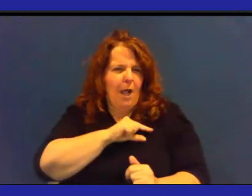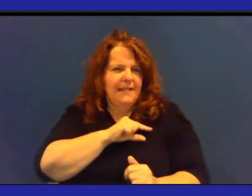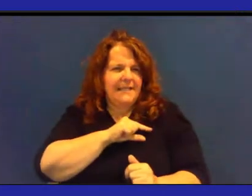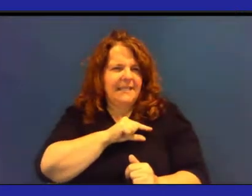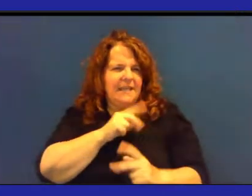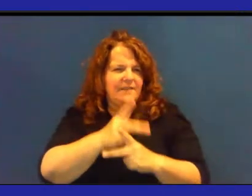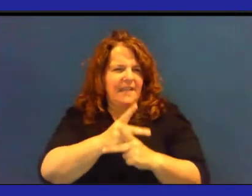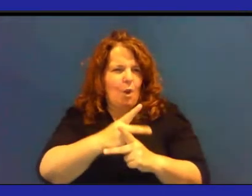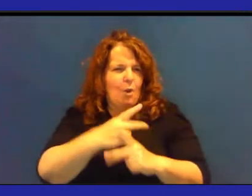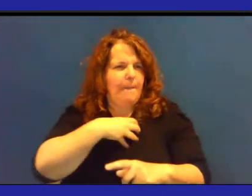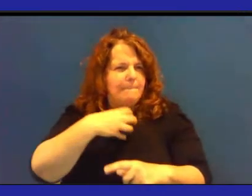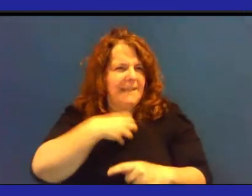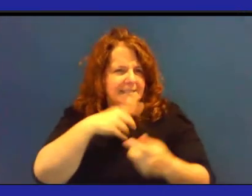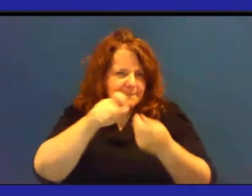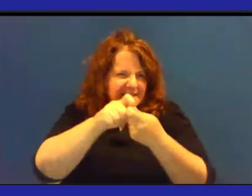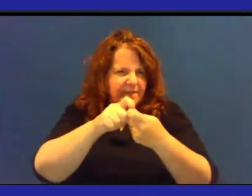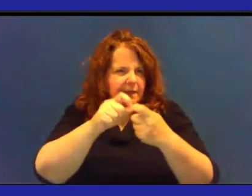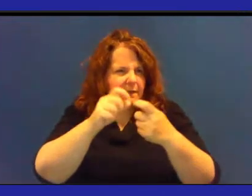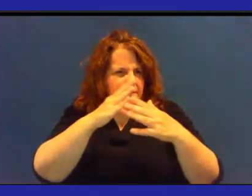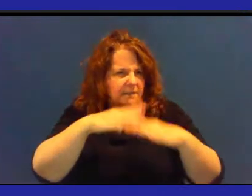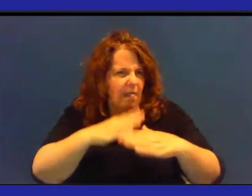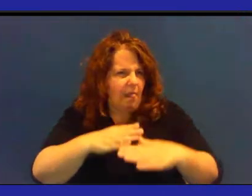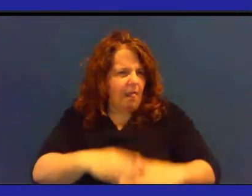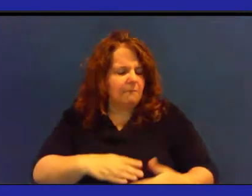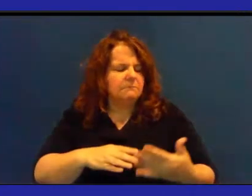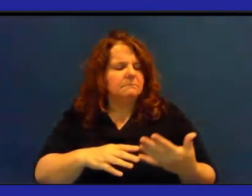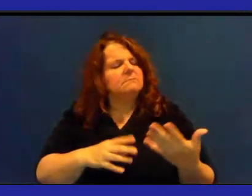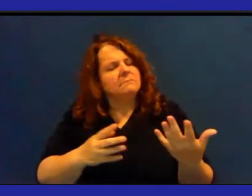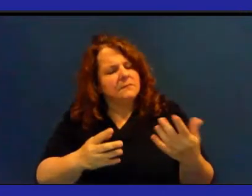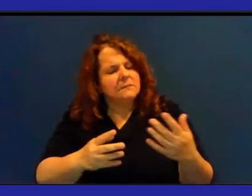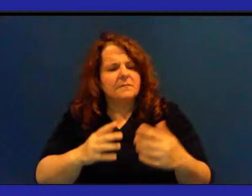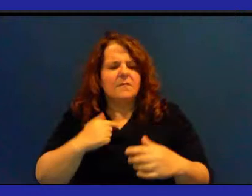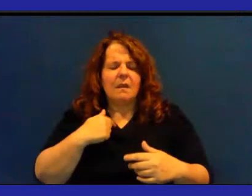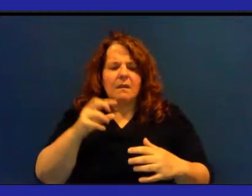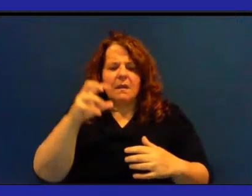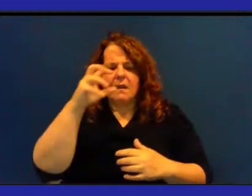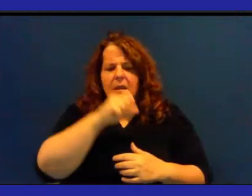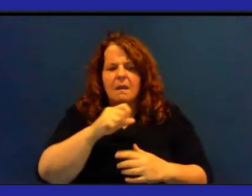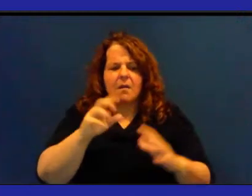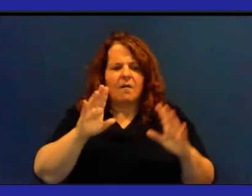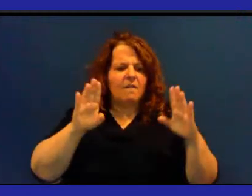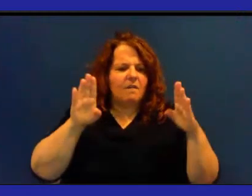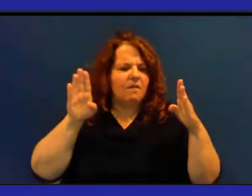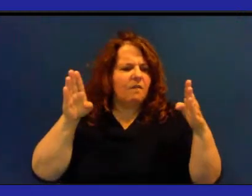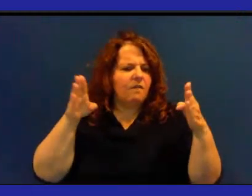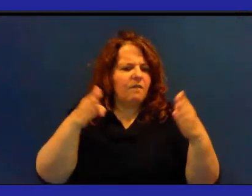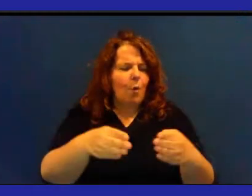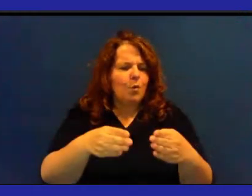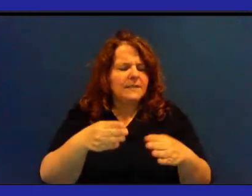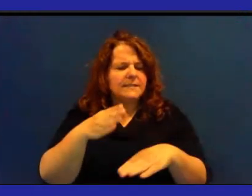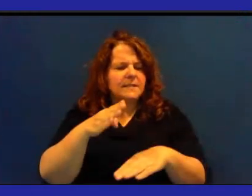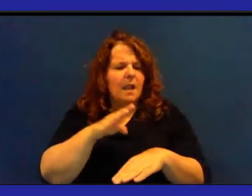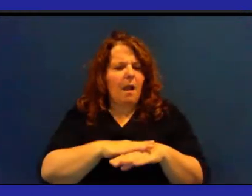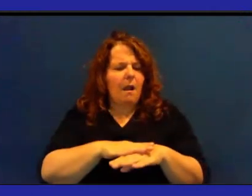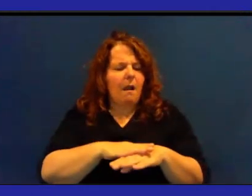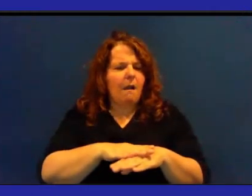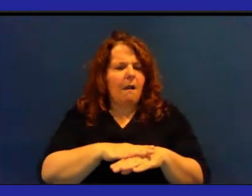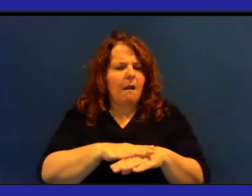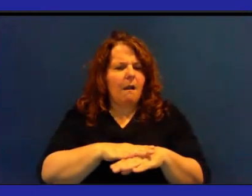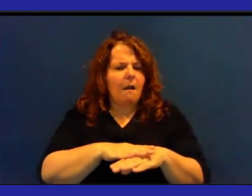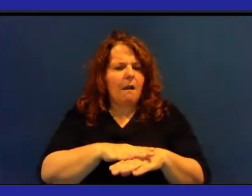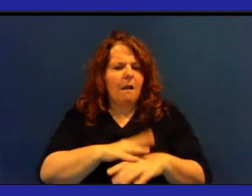about. And I guess we're focusing on, and not surprisingly, the